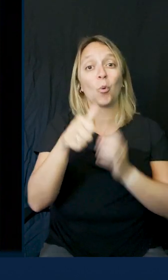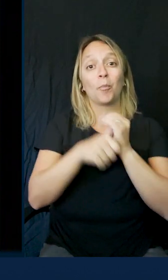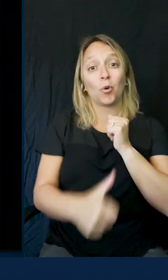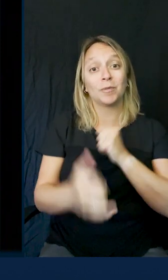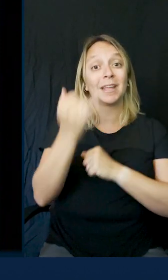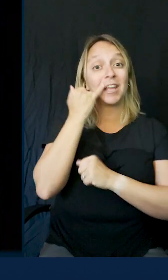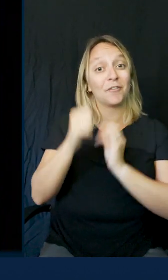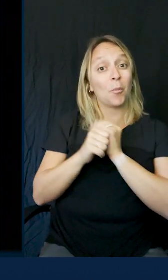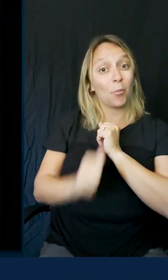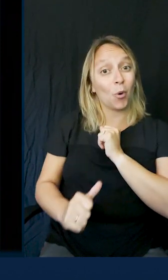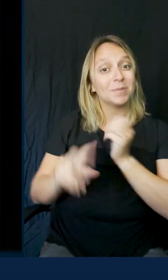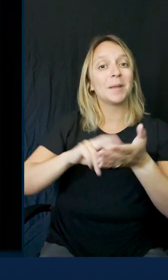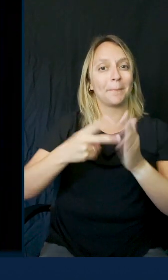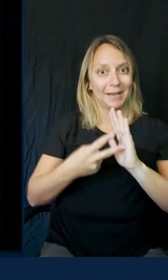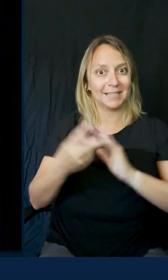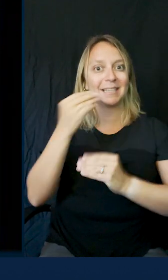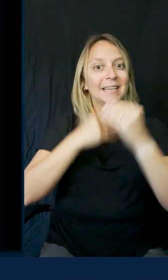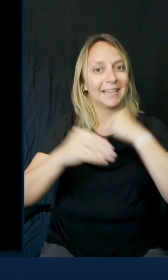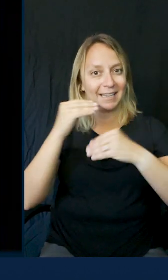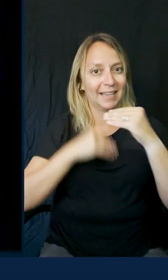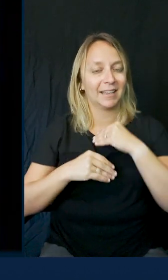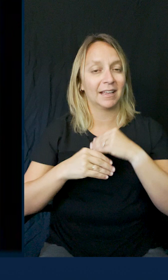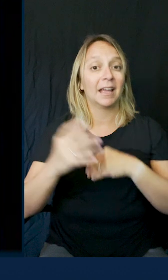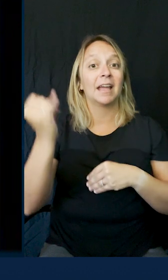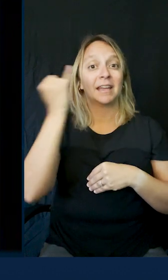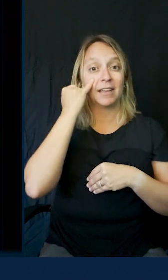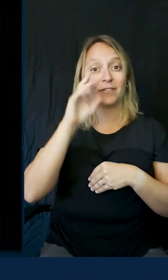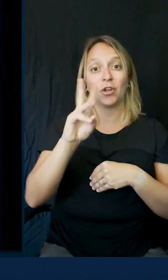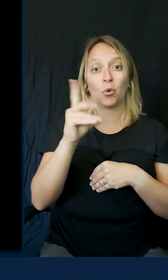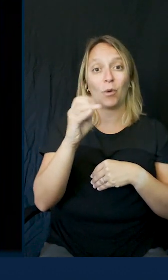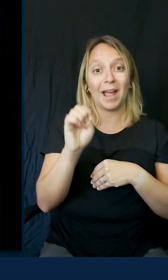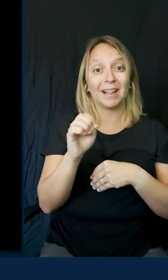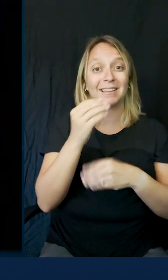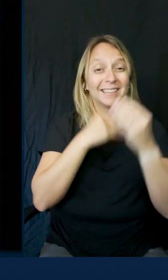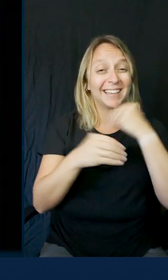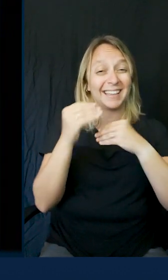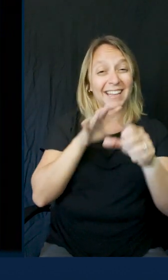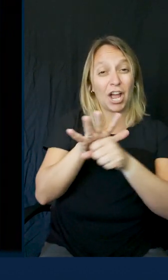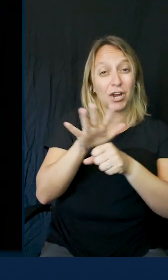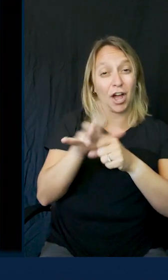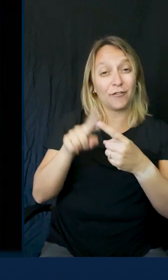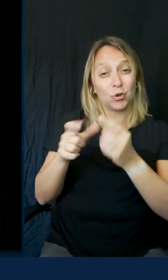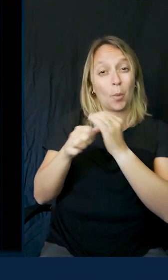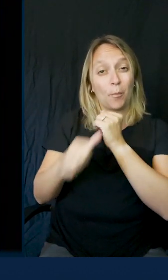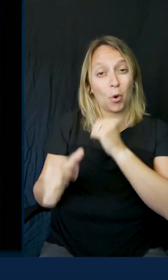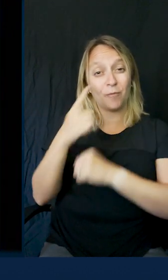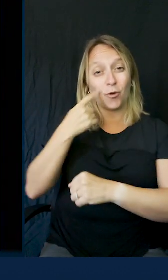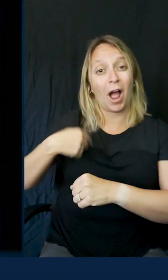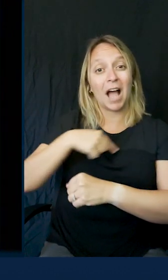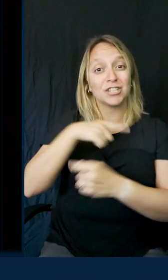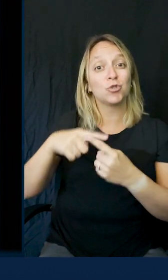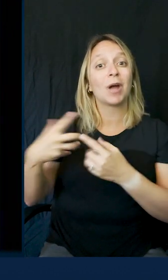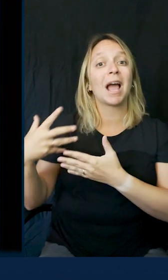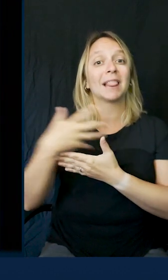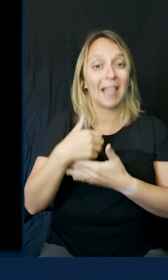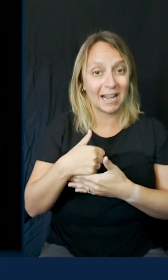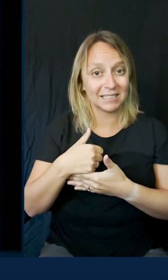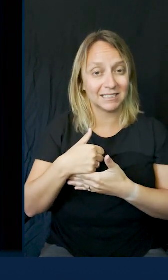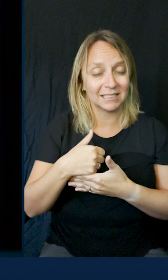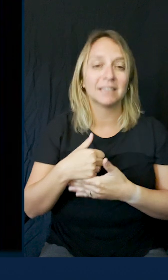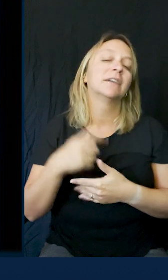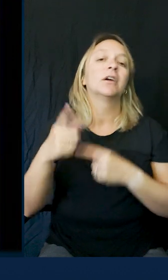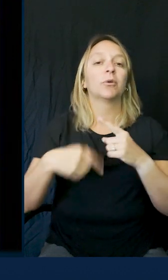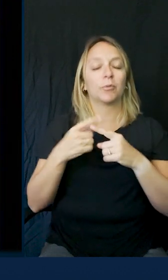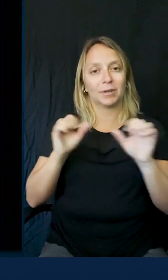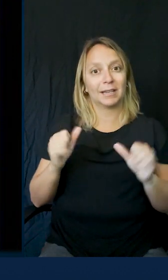means that you have a whale that's eating, and a whale that's eating enough to poop anything out for us to collect. when we can